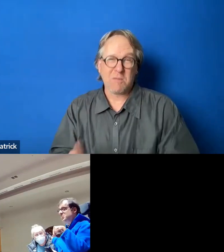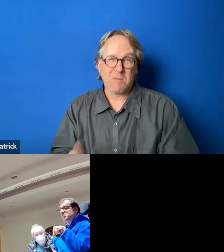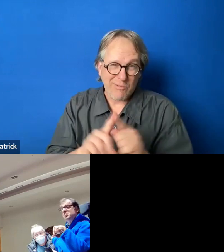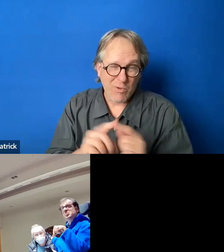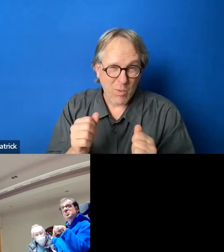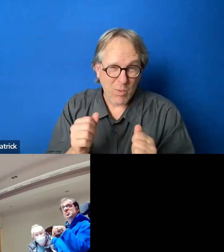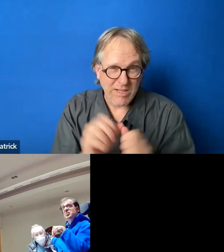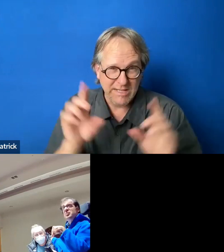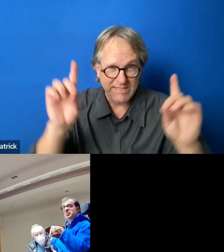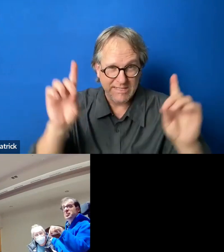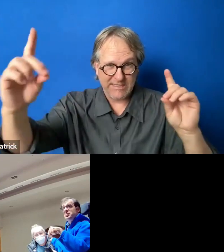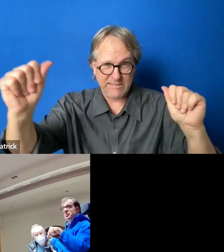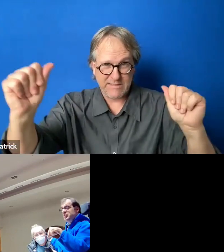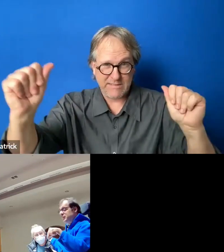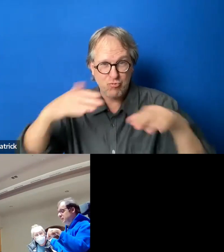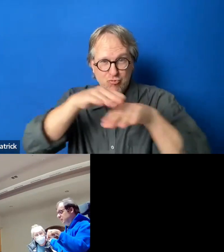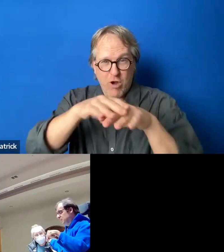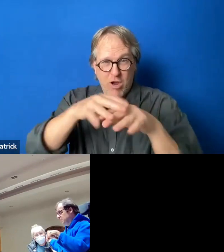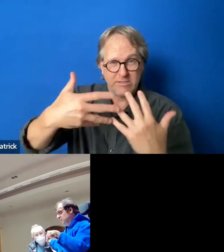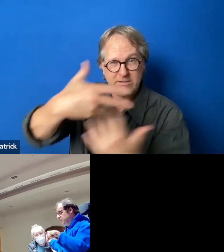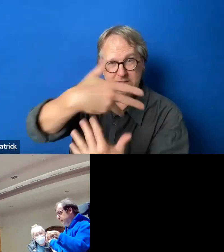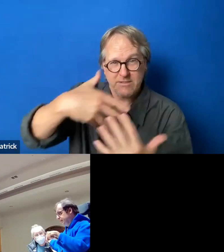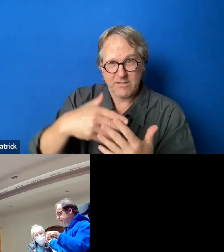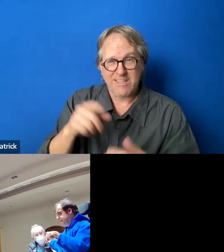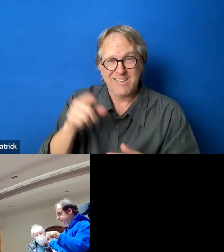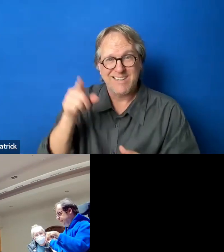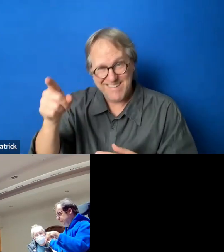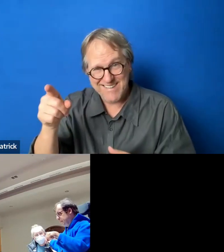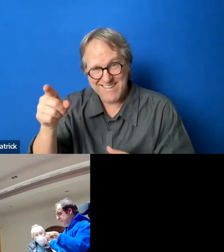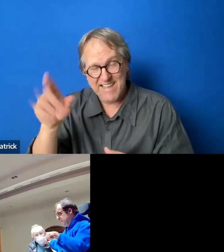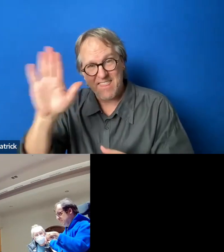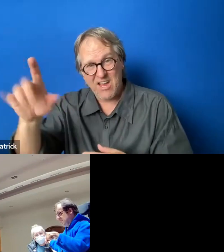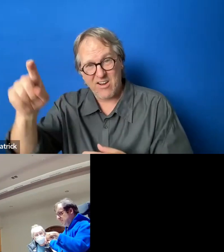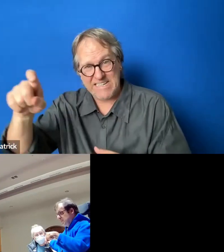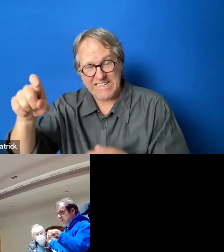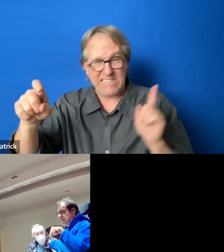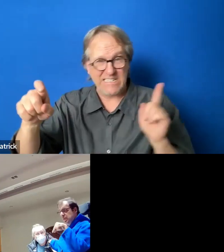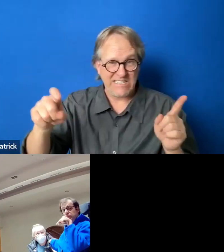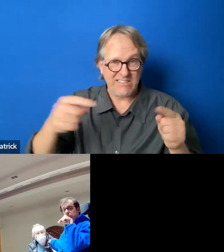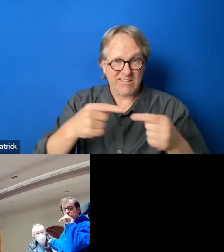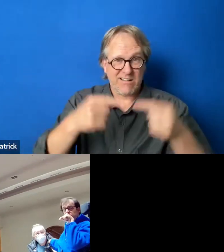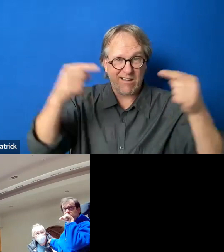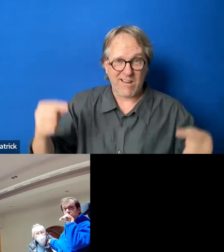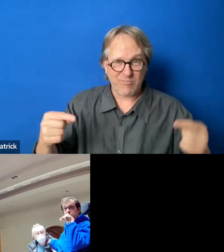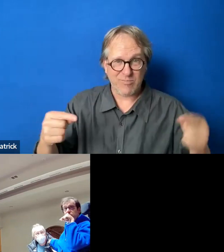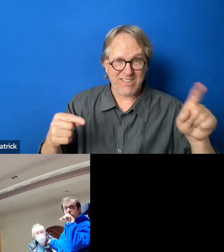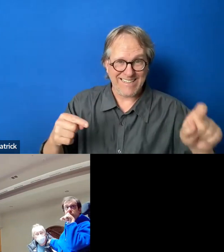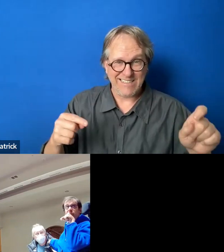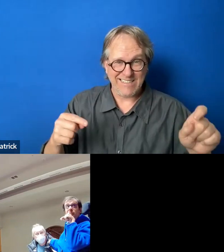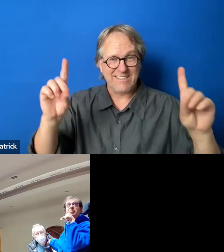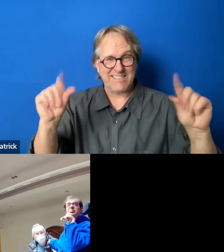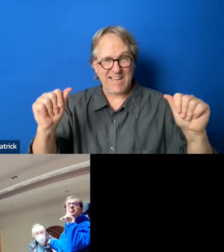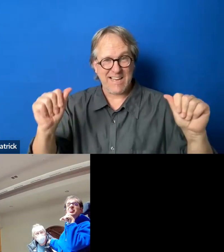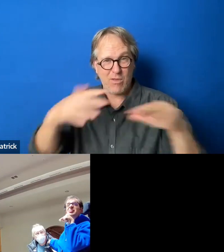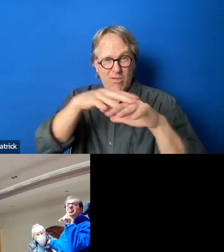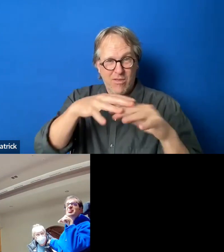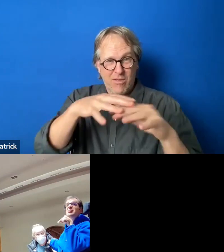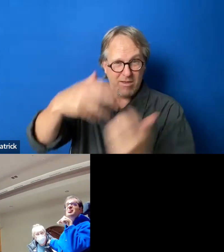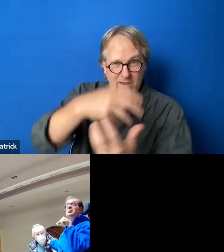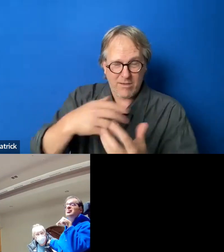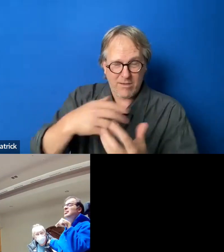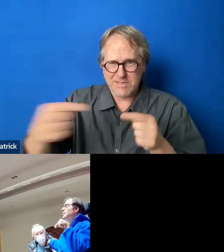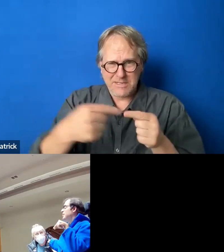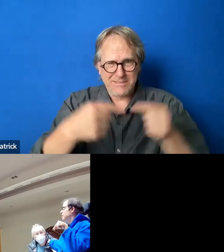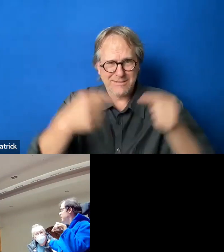Because some of us, the accommodations that one person needs are just exactly the opposite of what somebody else needs.